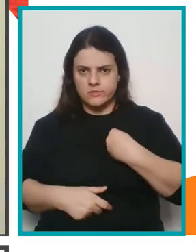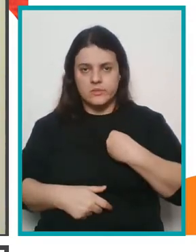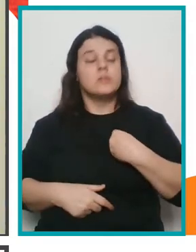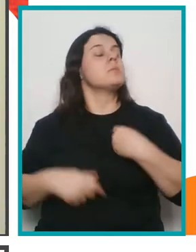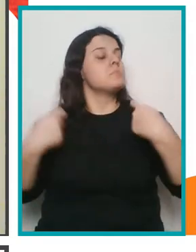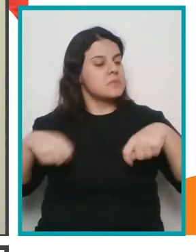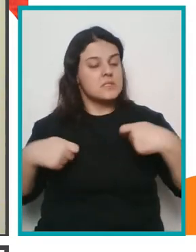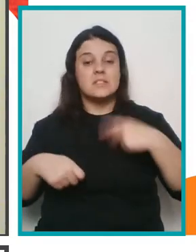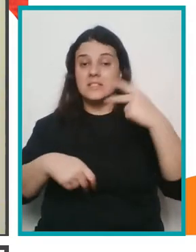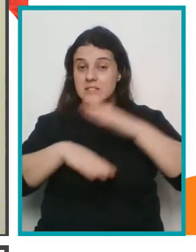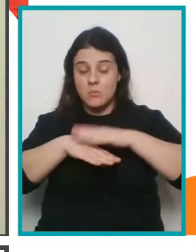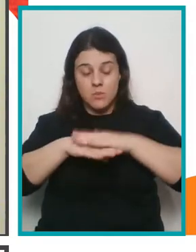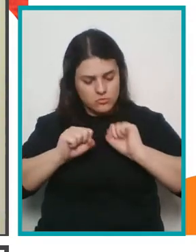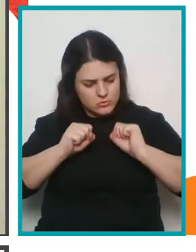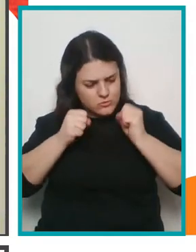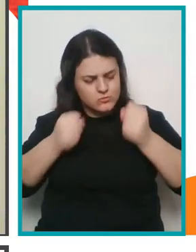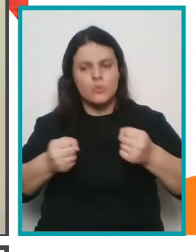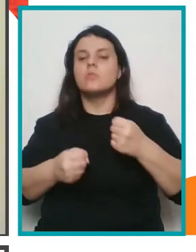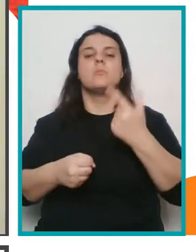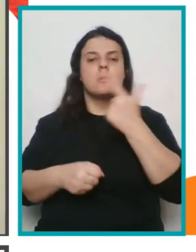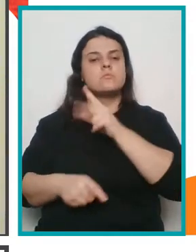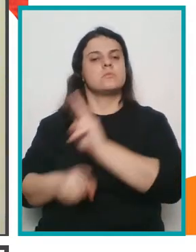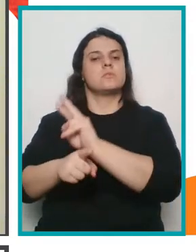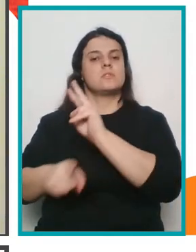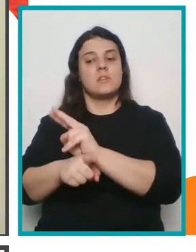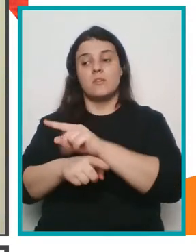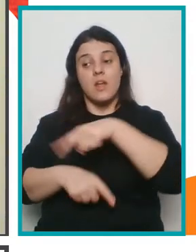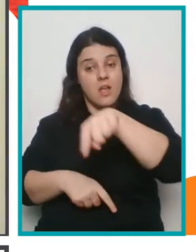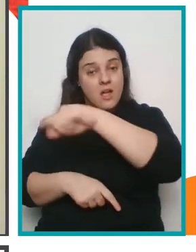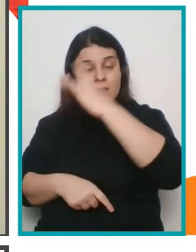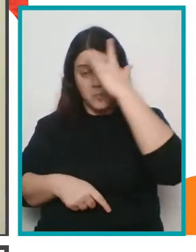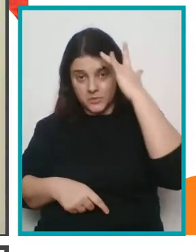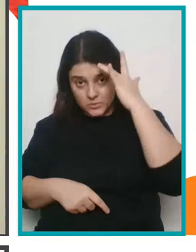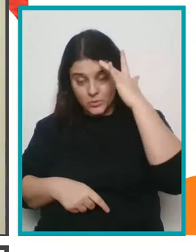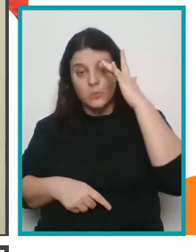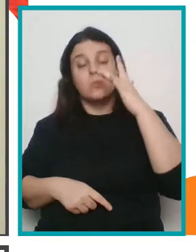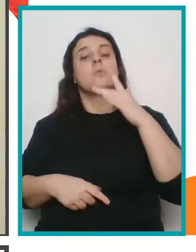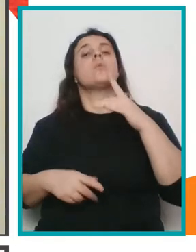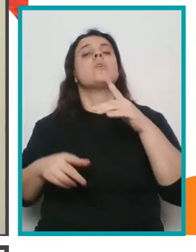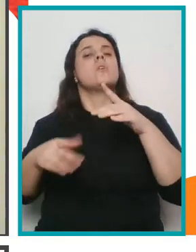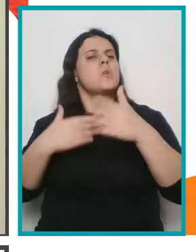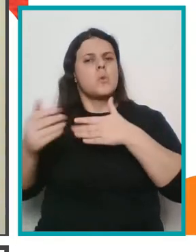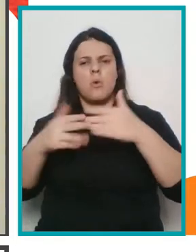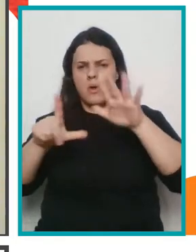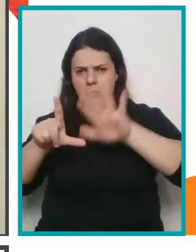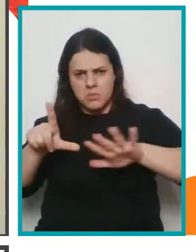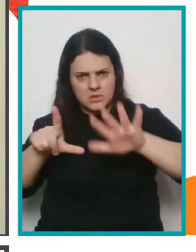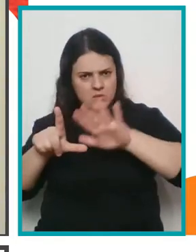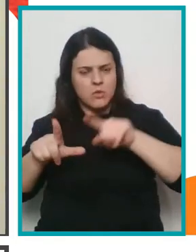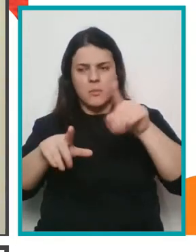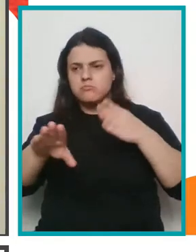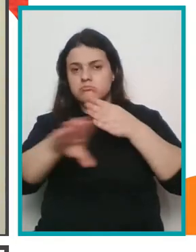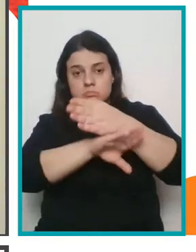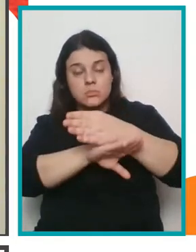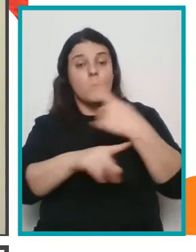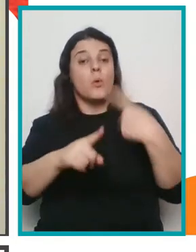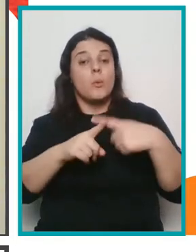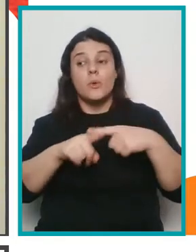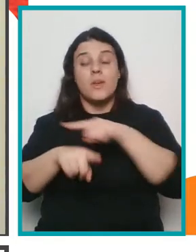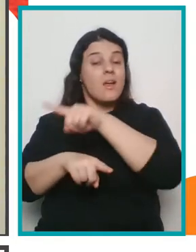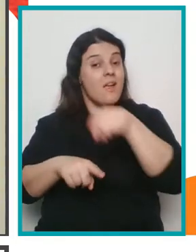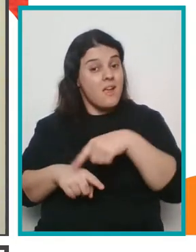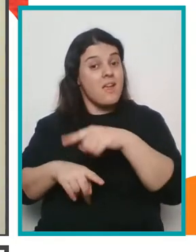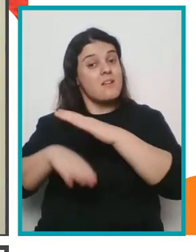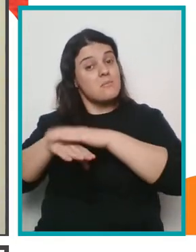our life support systems. And I greatly speak against those who invade their homelands, those who